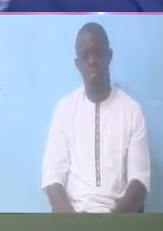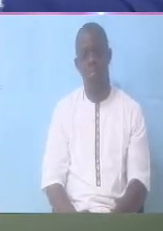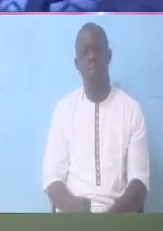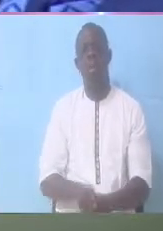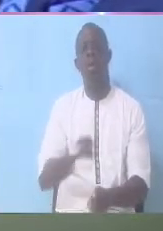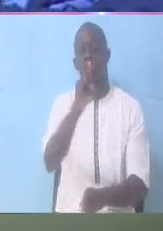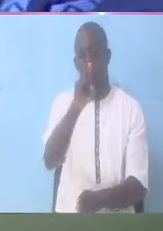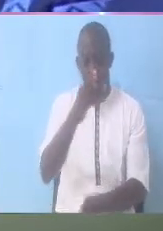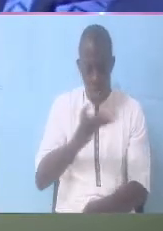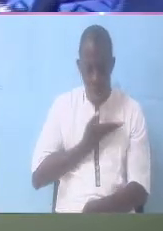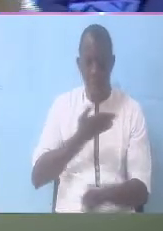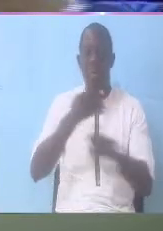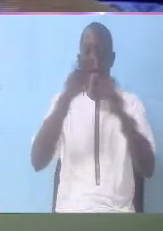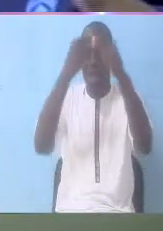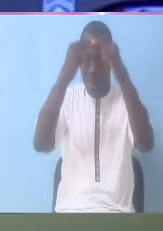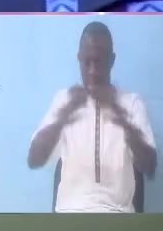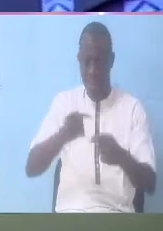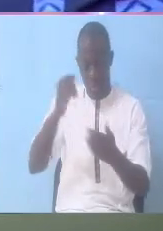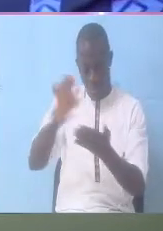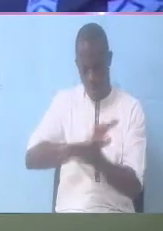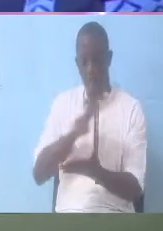the list?